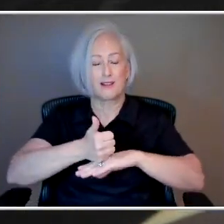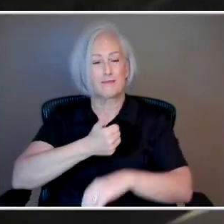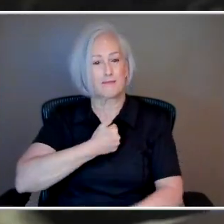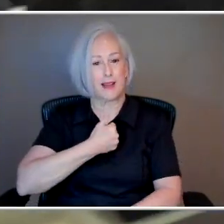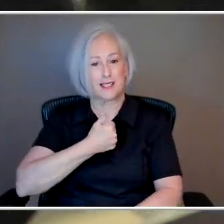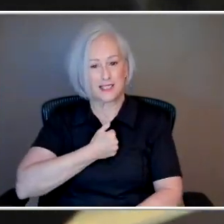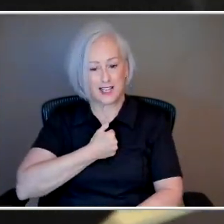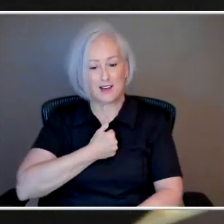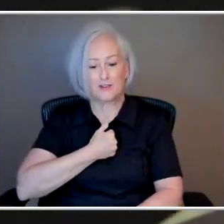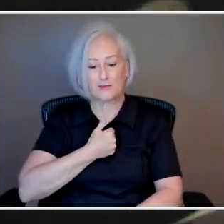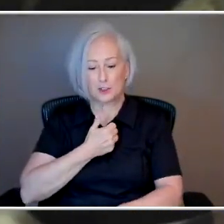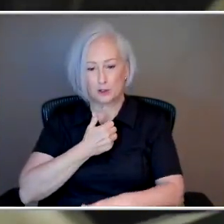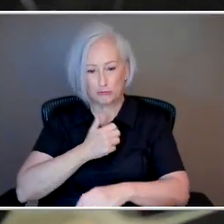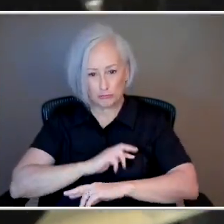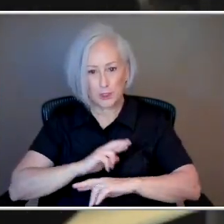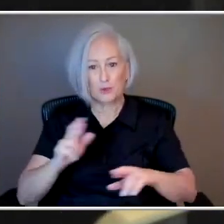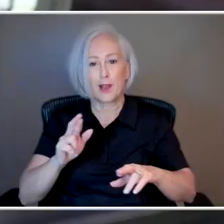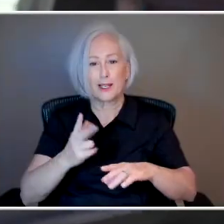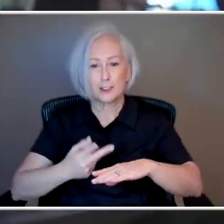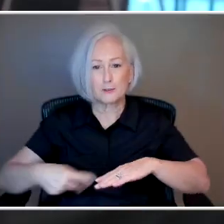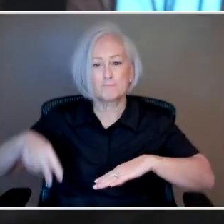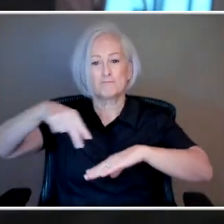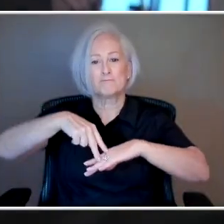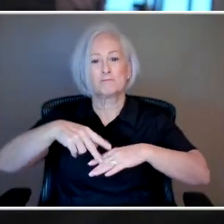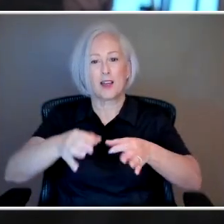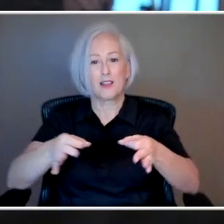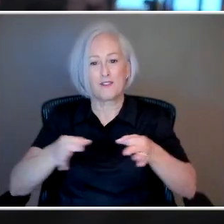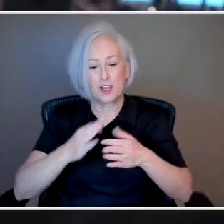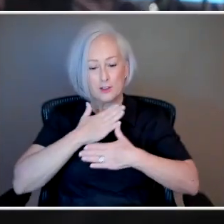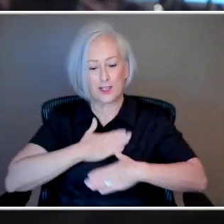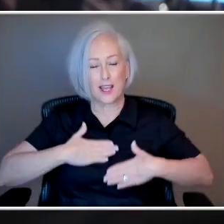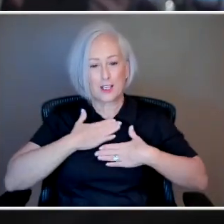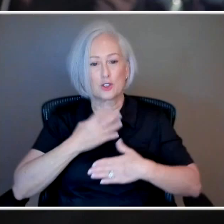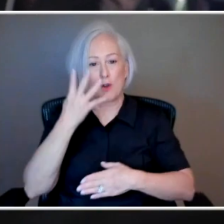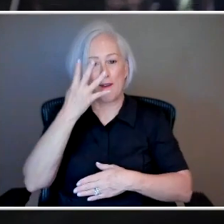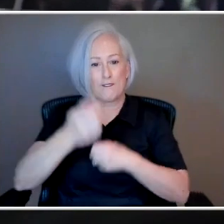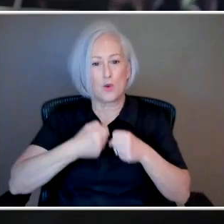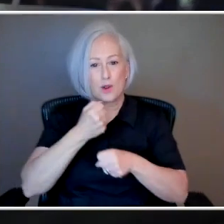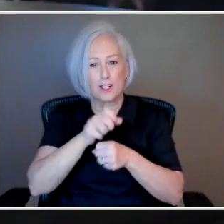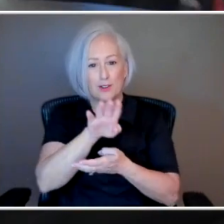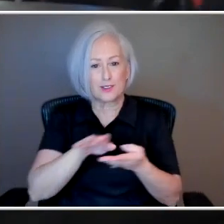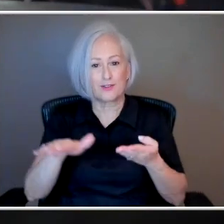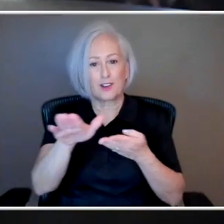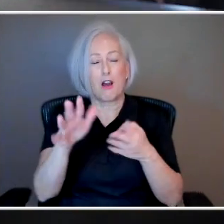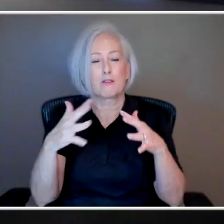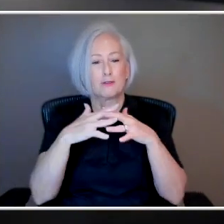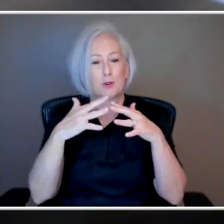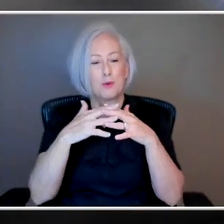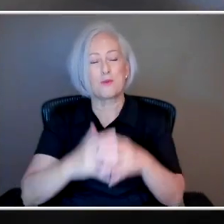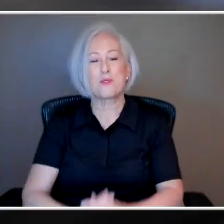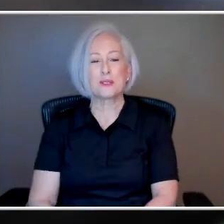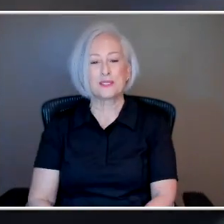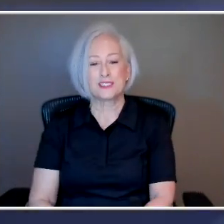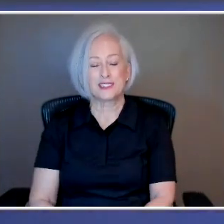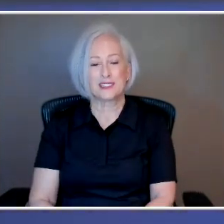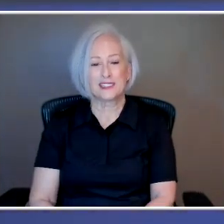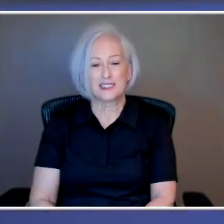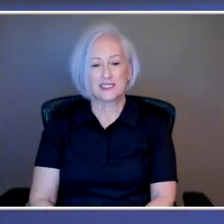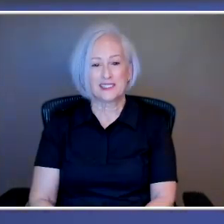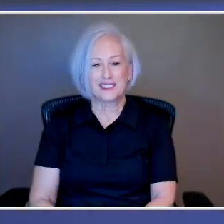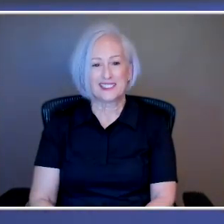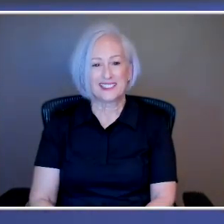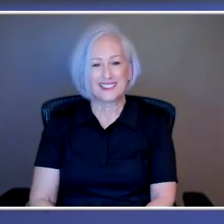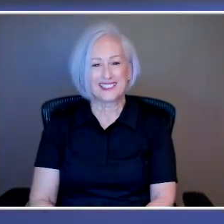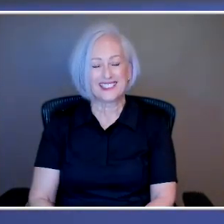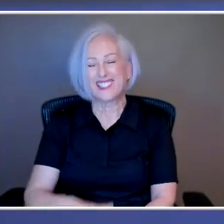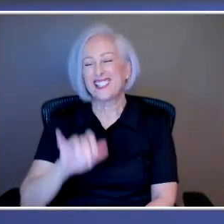and enjoy my 4 years of playing there. Call it good. Let's do it. That was